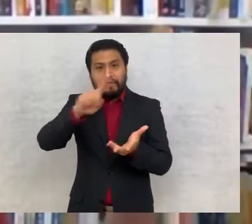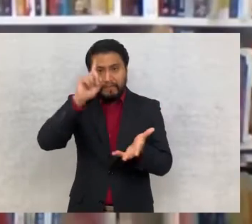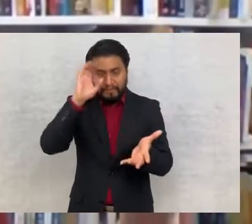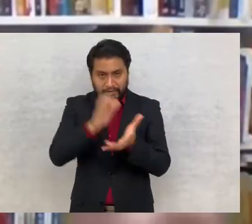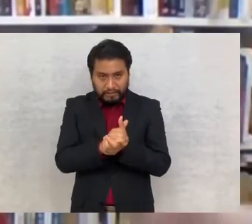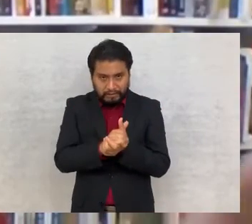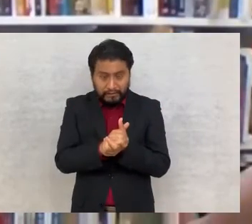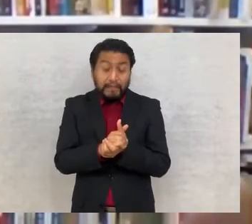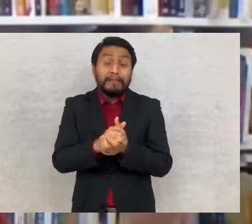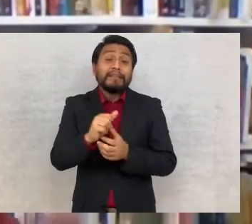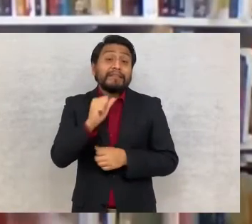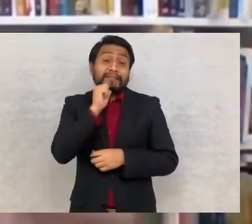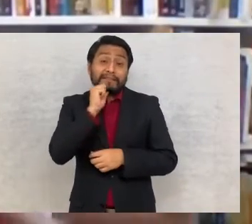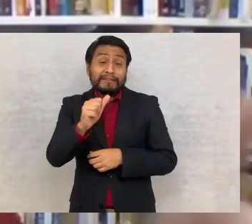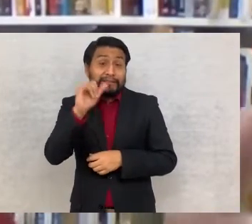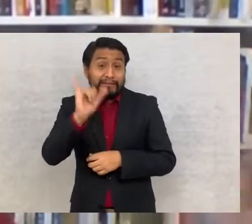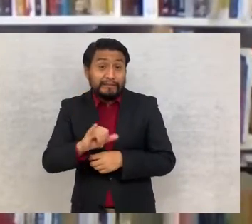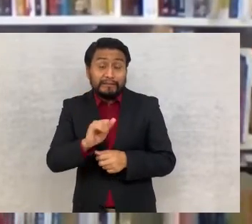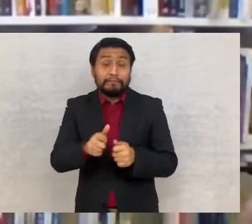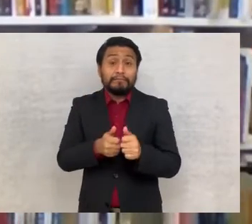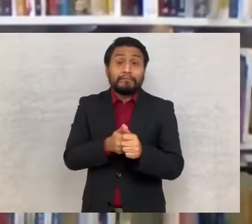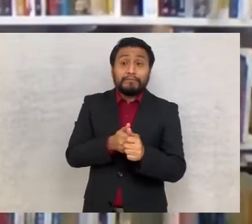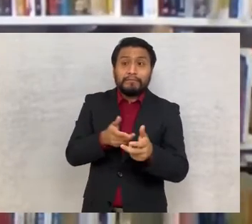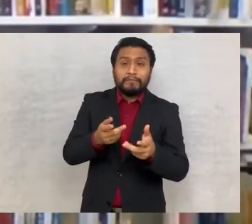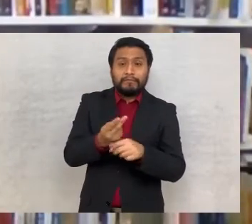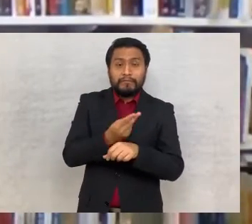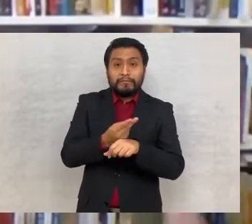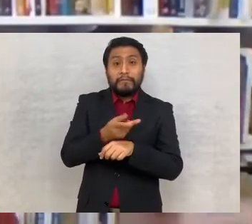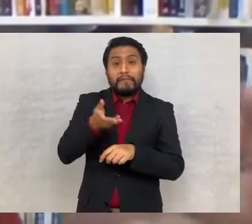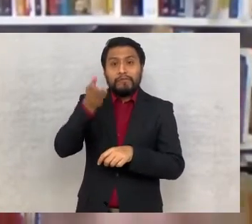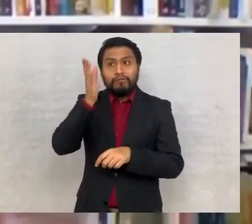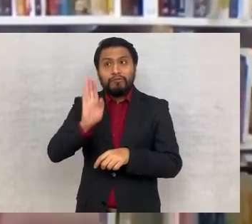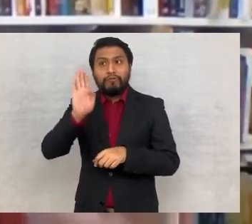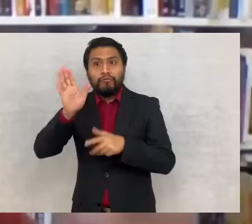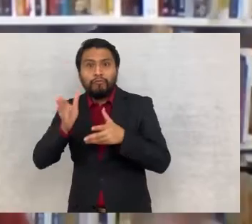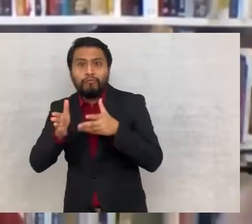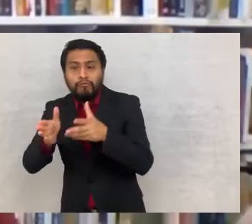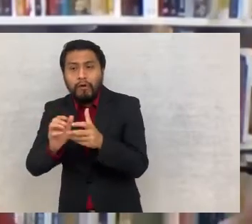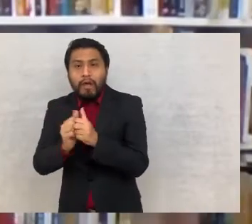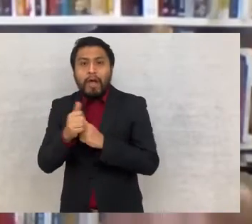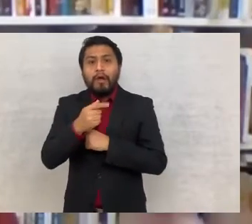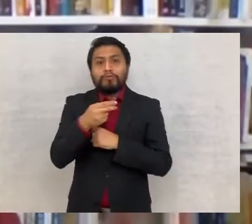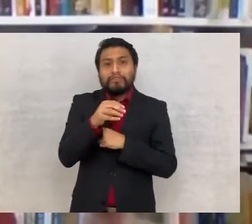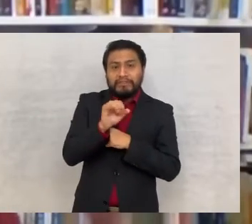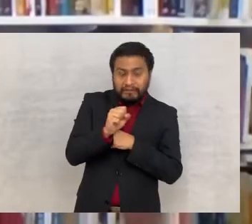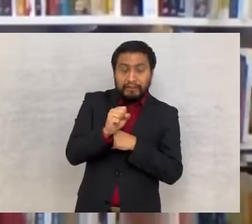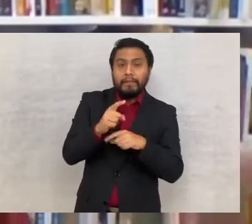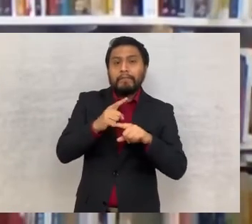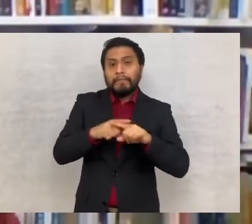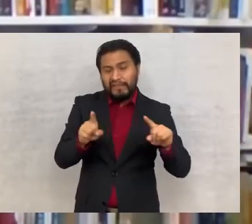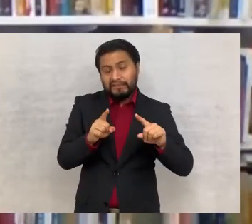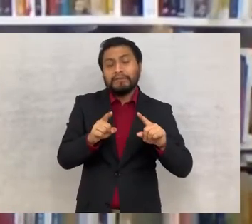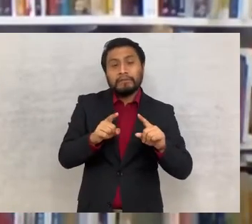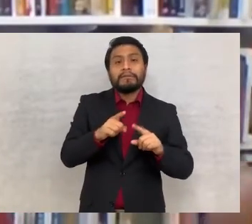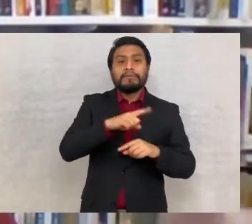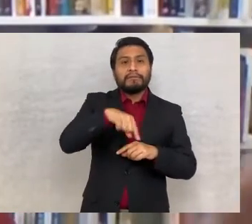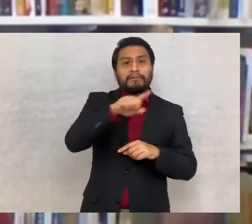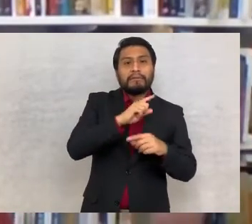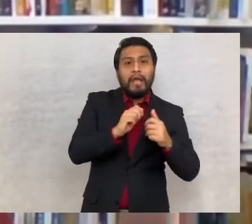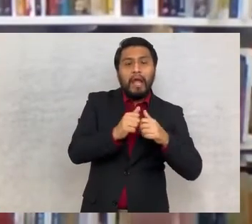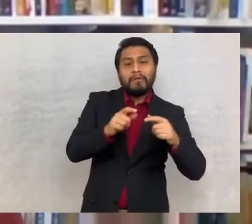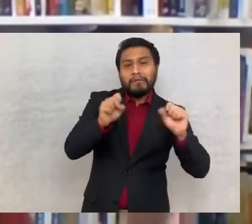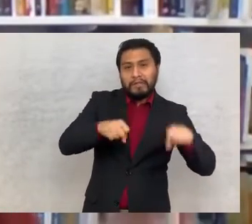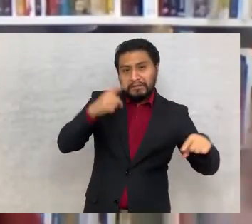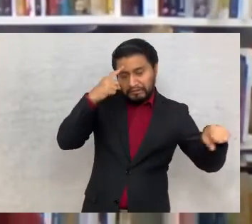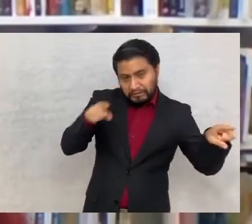we tend to believe. It was not that supposed barrier that got in the way of the advance of eugenics, but rather